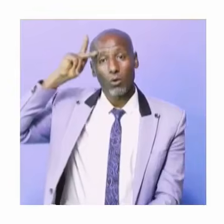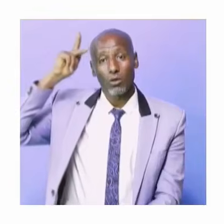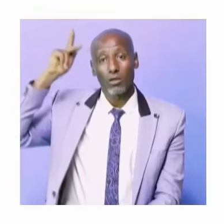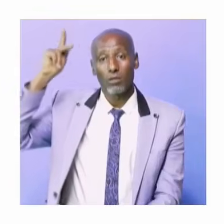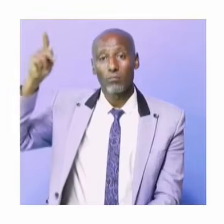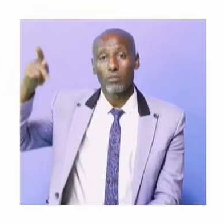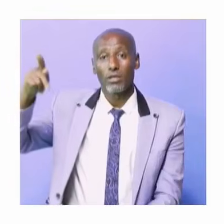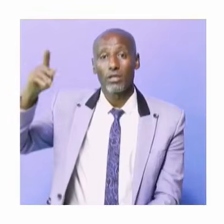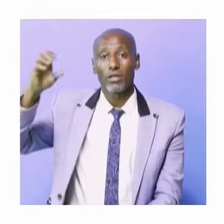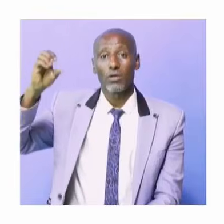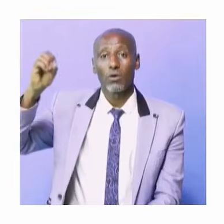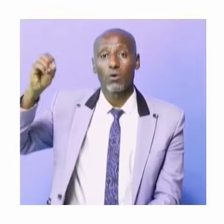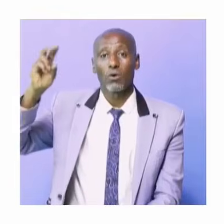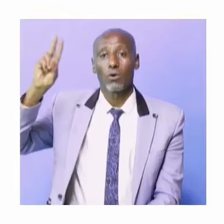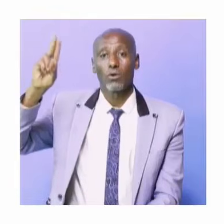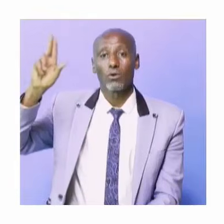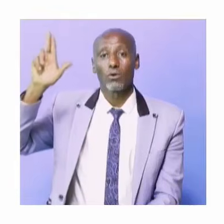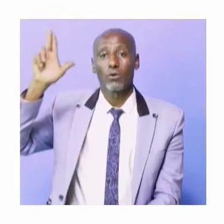and